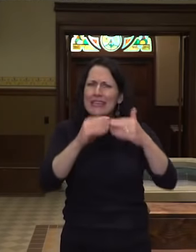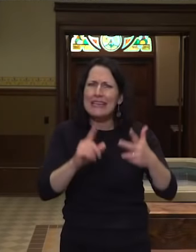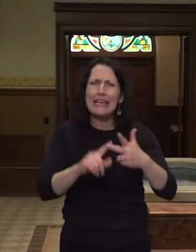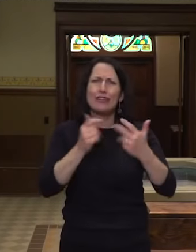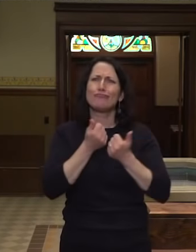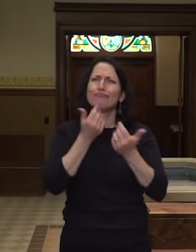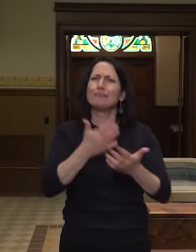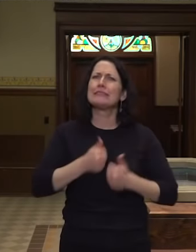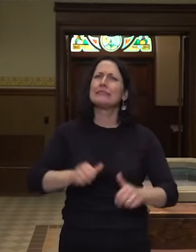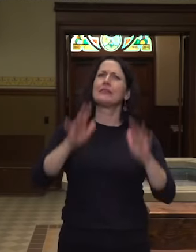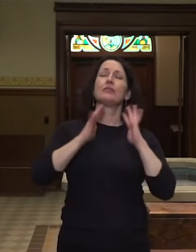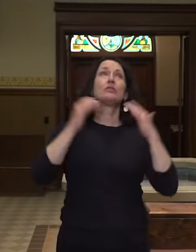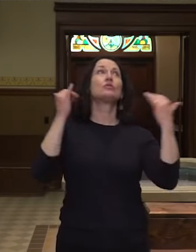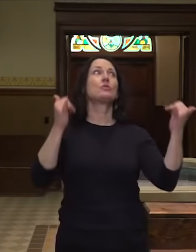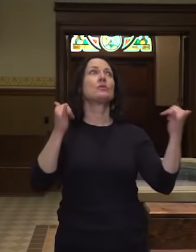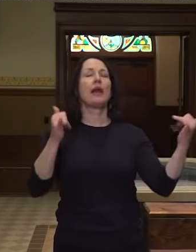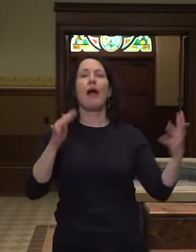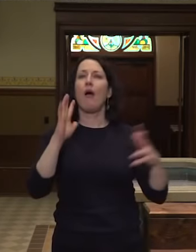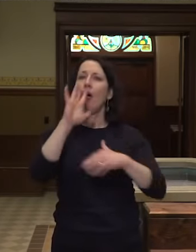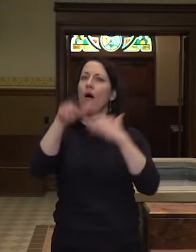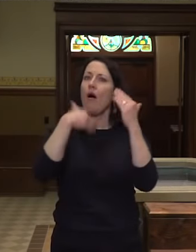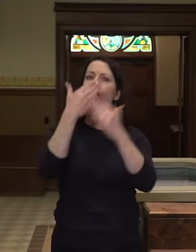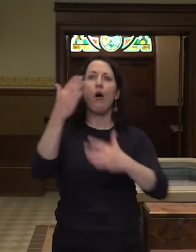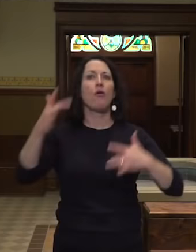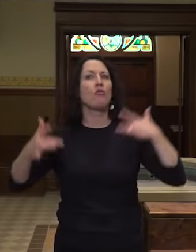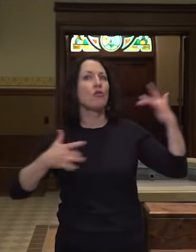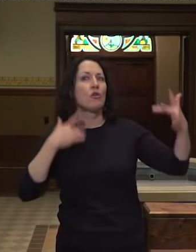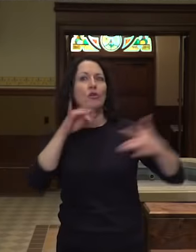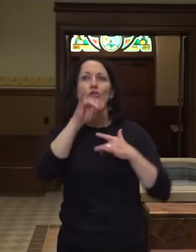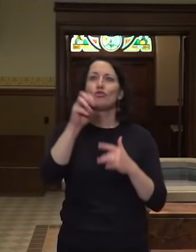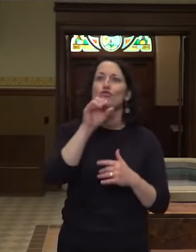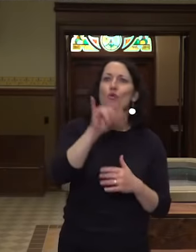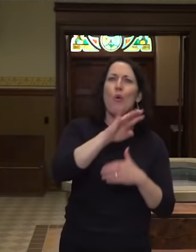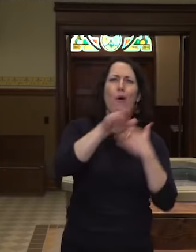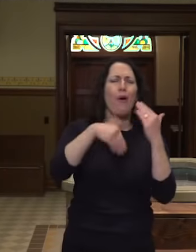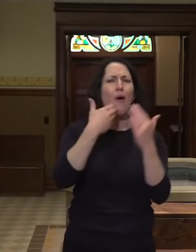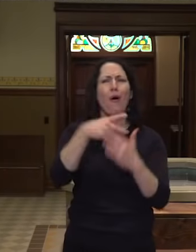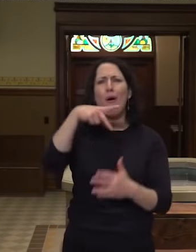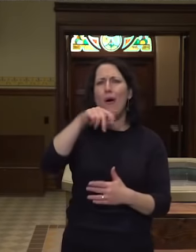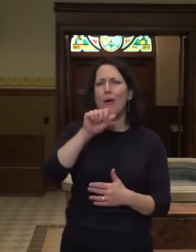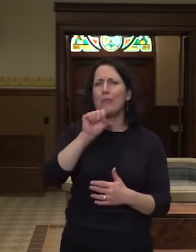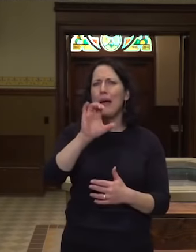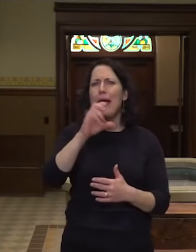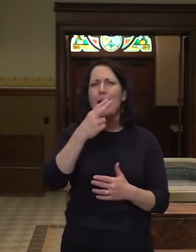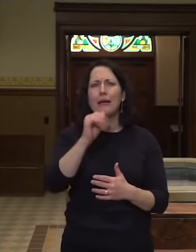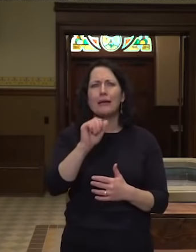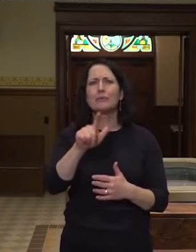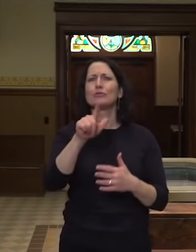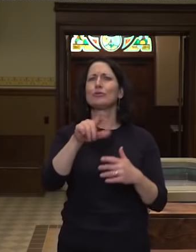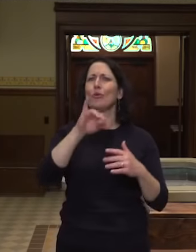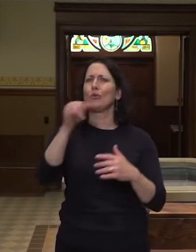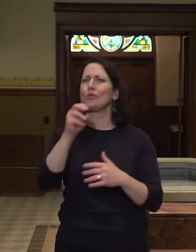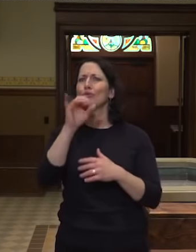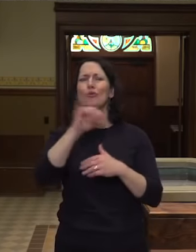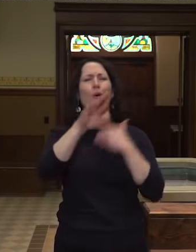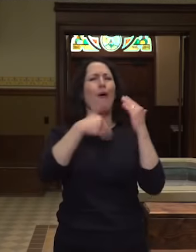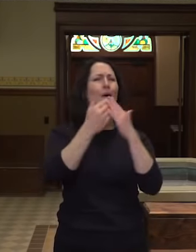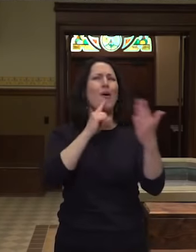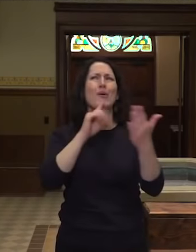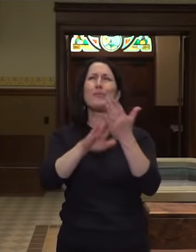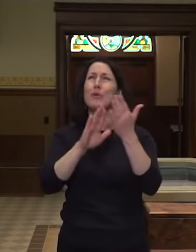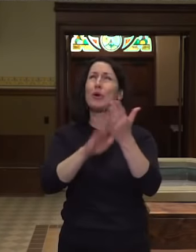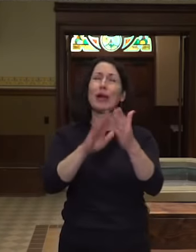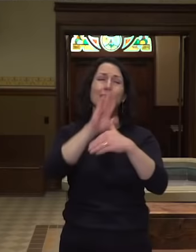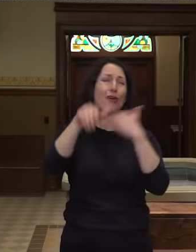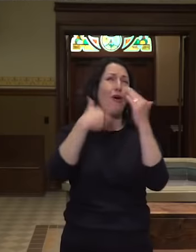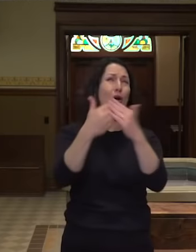Therefore, overcome with paschal joy, every land, every people exalts in your praise, and even the heavenly powers with the angelic